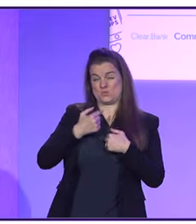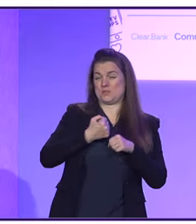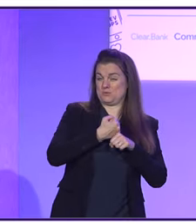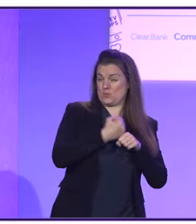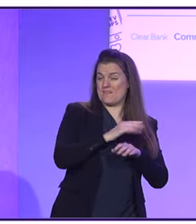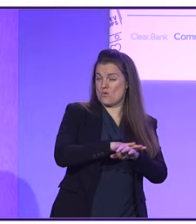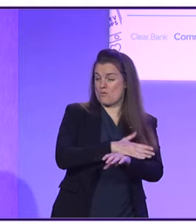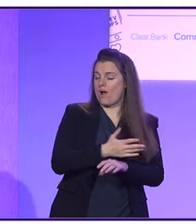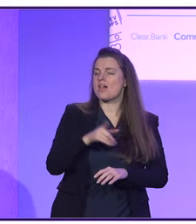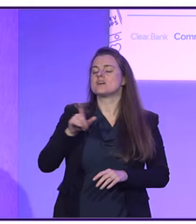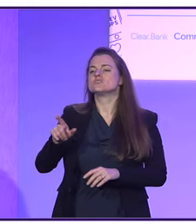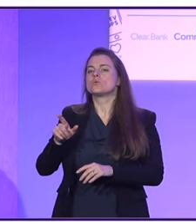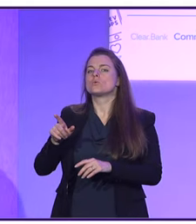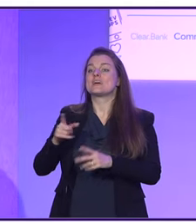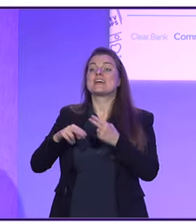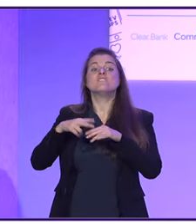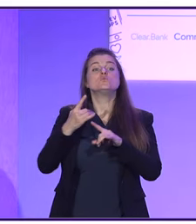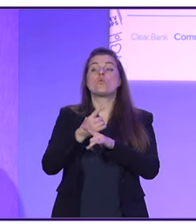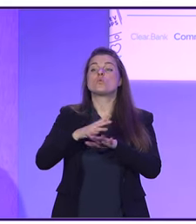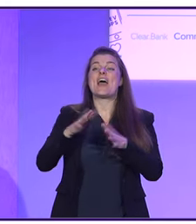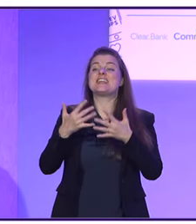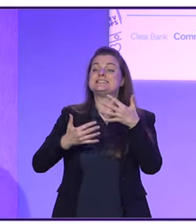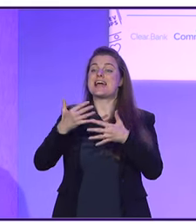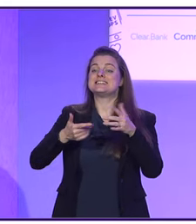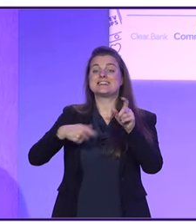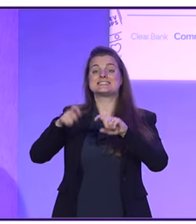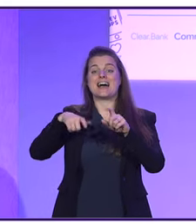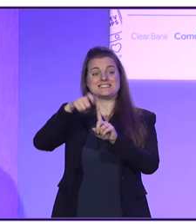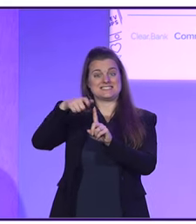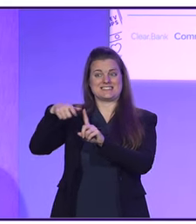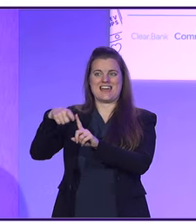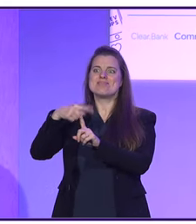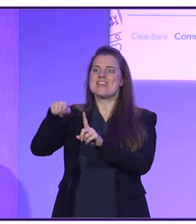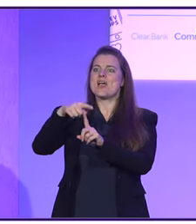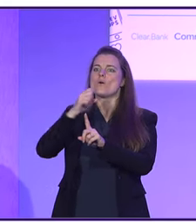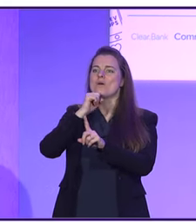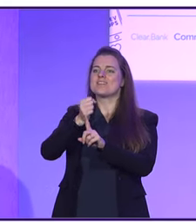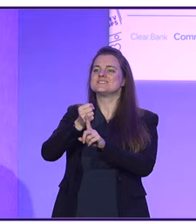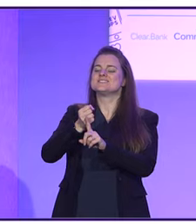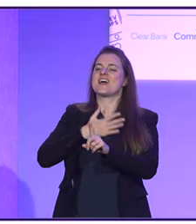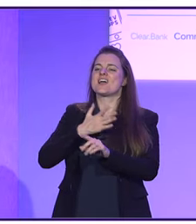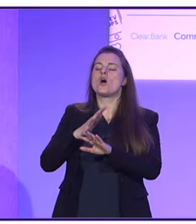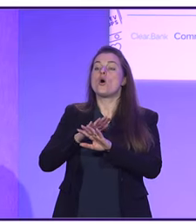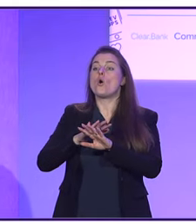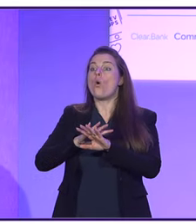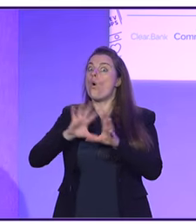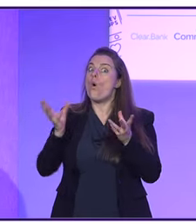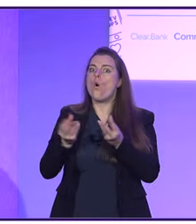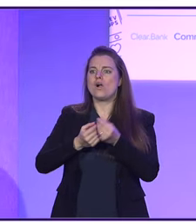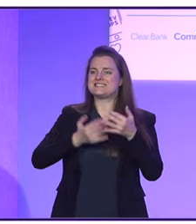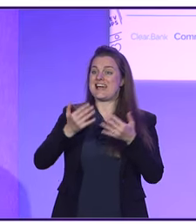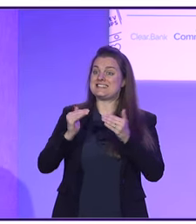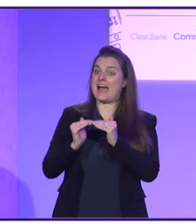engaging with this data. If you talk to any data scientist, they will tell you about, they won't treat all data equally. Some data is